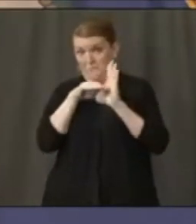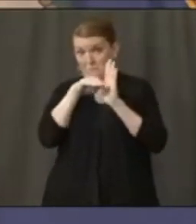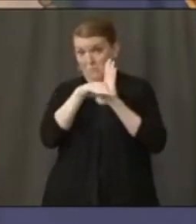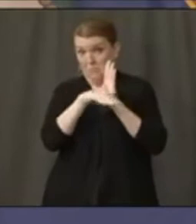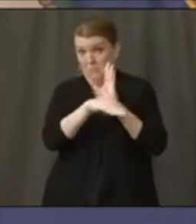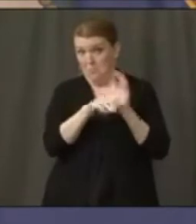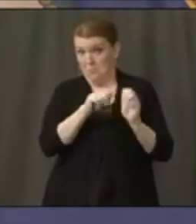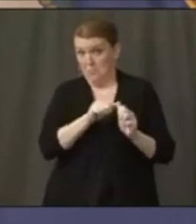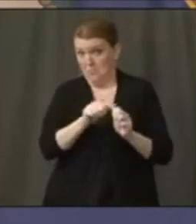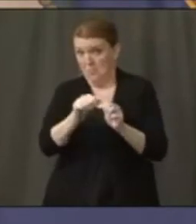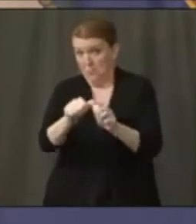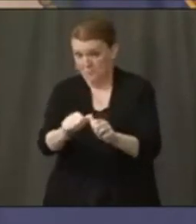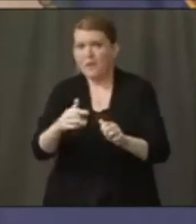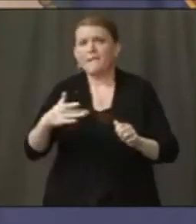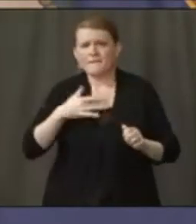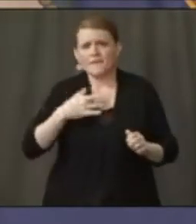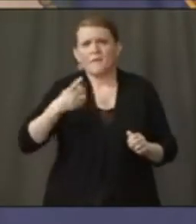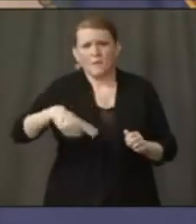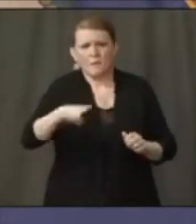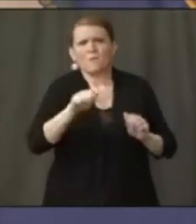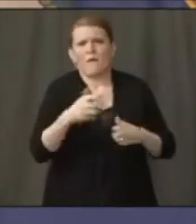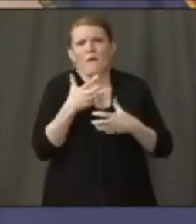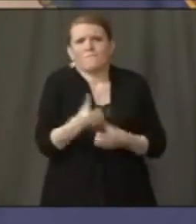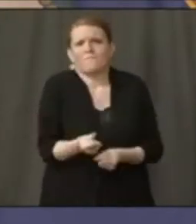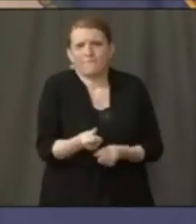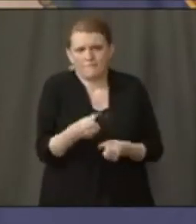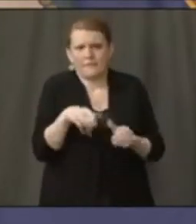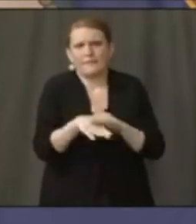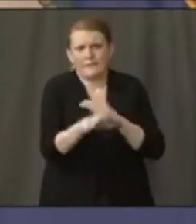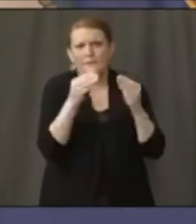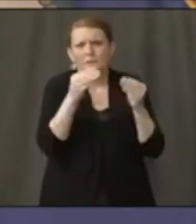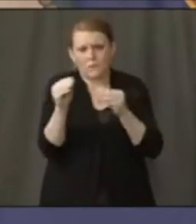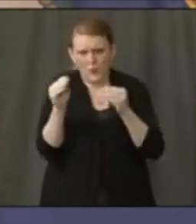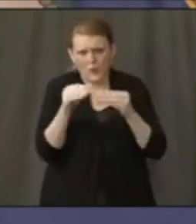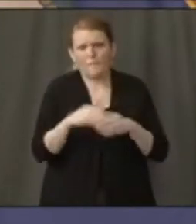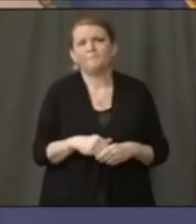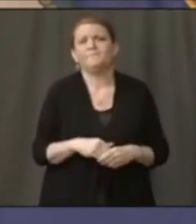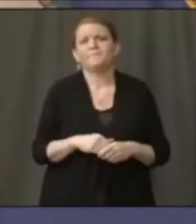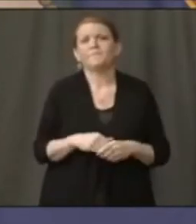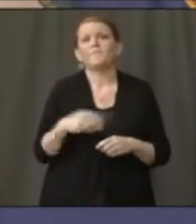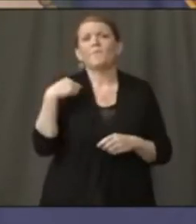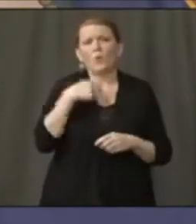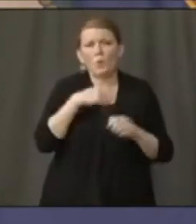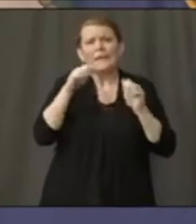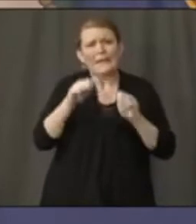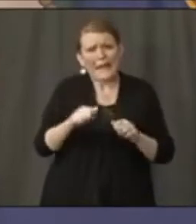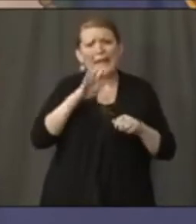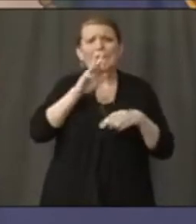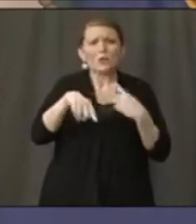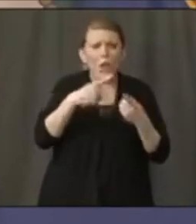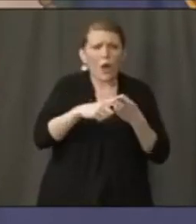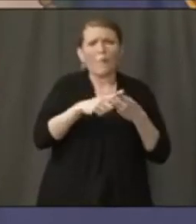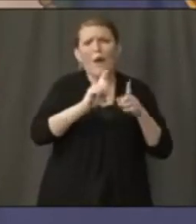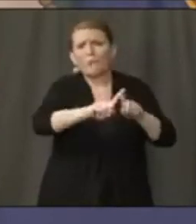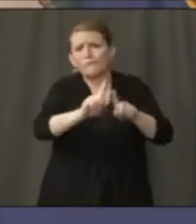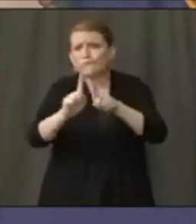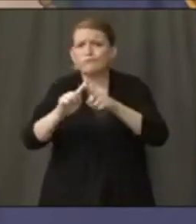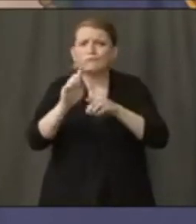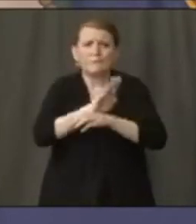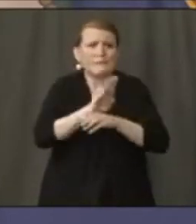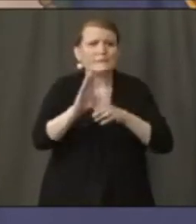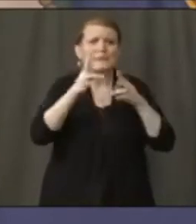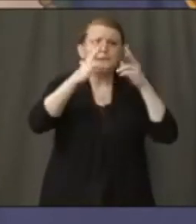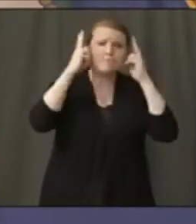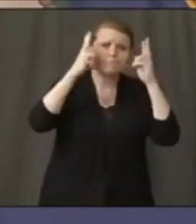can talk about salons. We can talk about the service industry. I really wanted to talk about restaurants. And as you know, we're opening